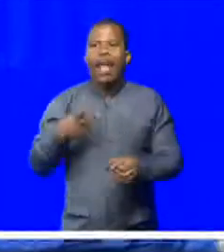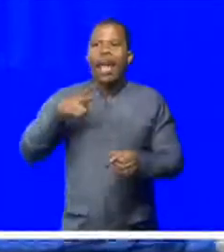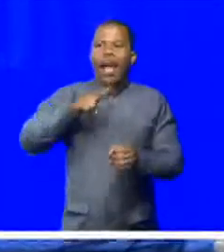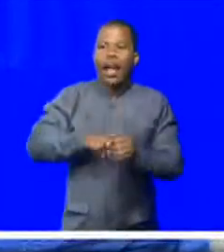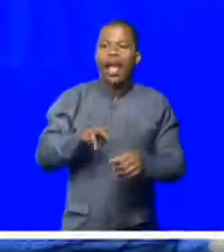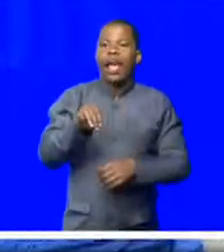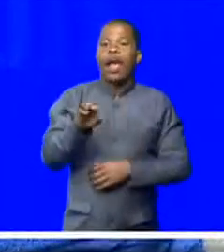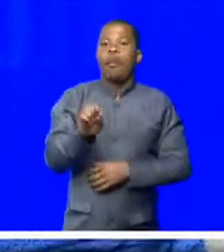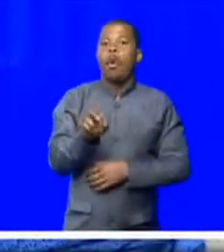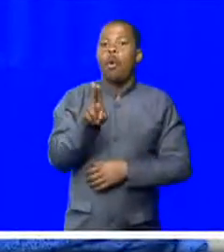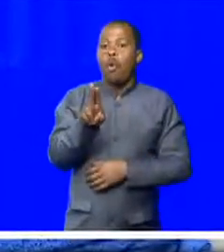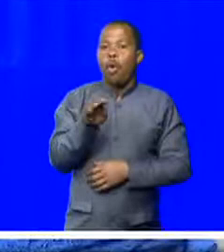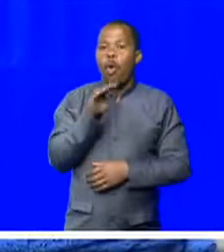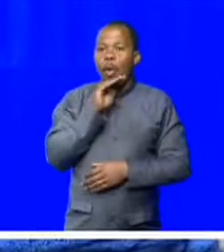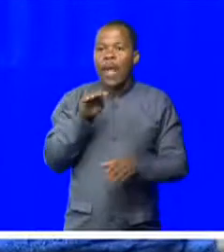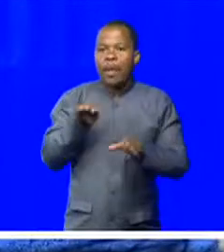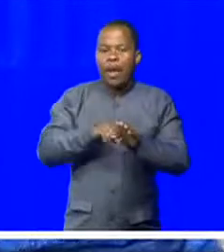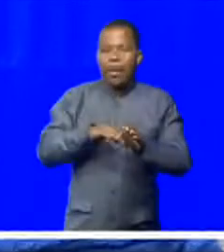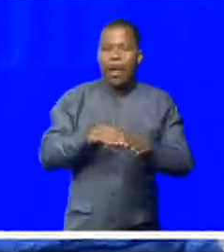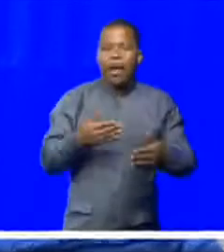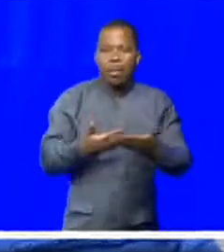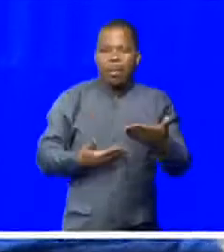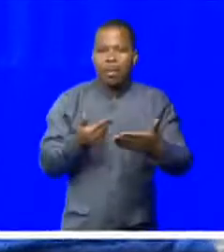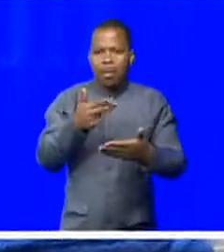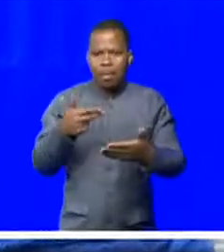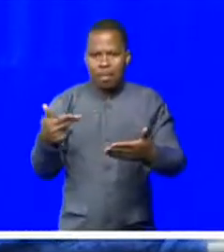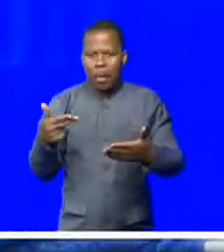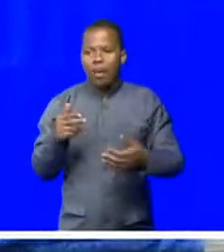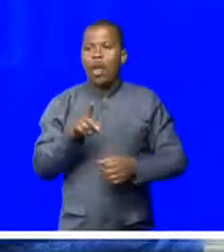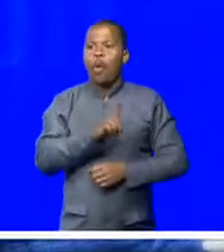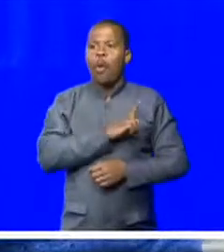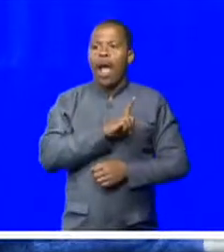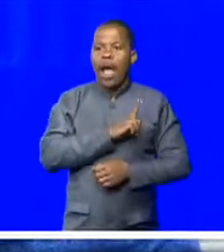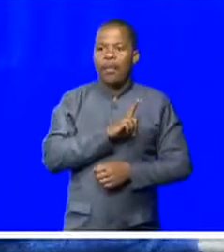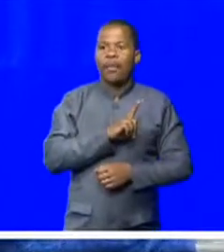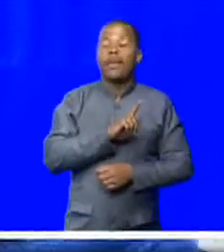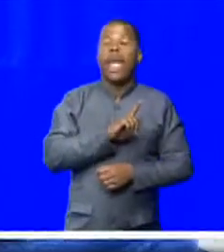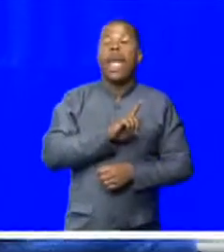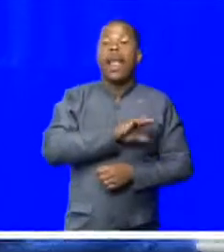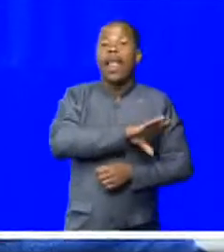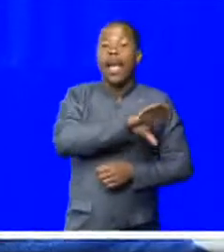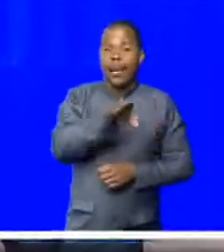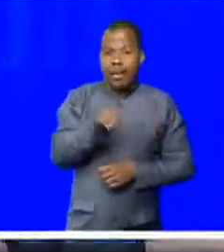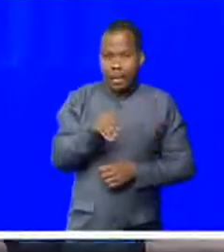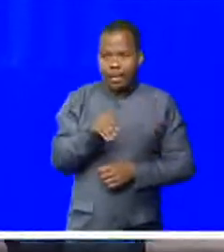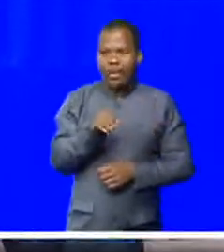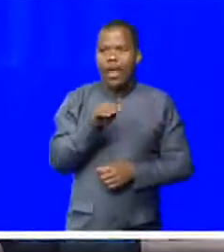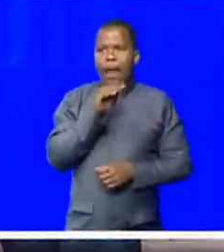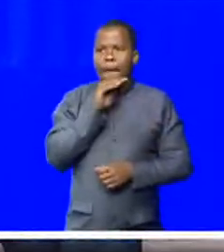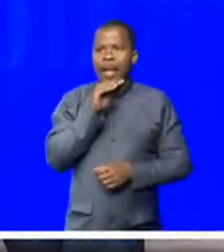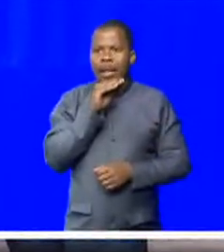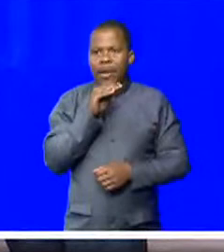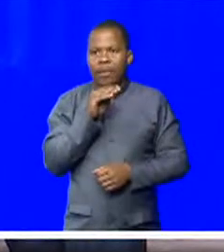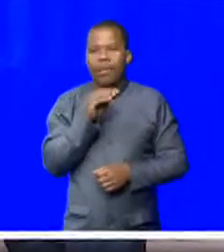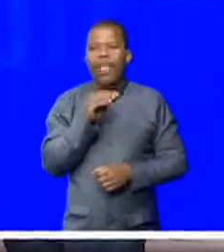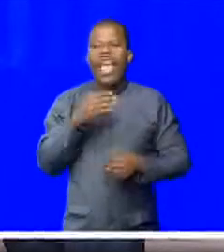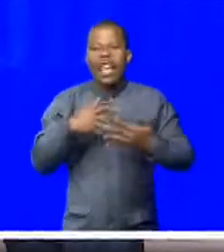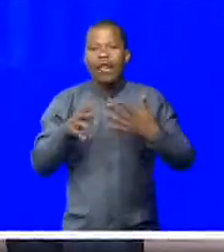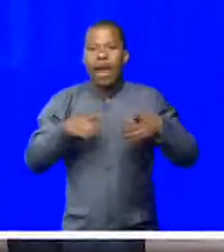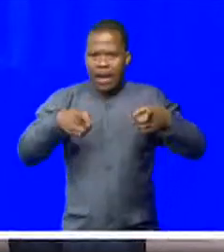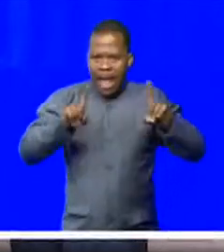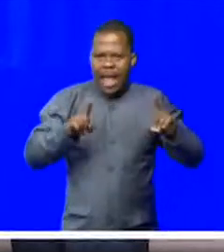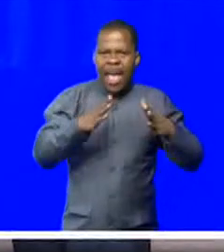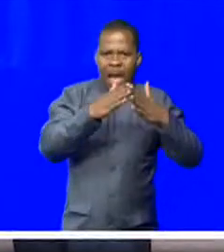agreement among member states for the establishment of the SADC Humanitarian and Emergency Operations Center that